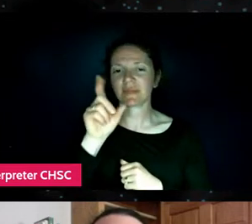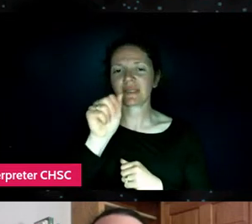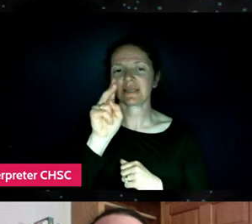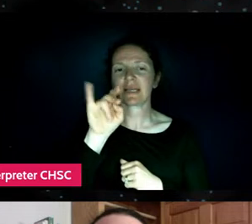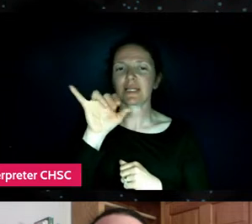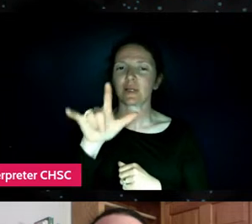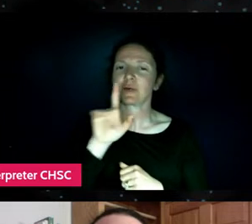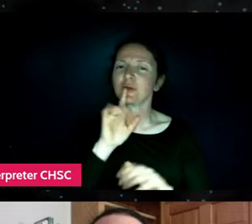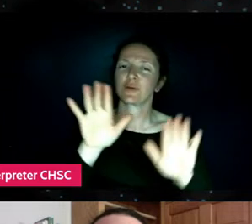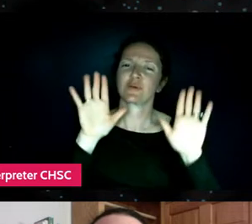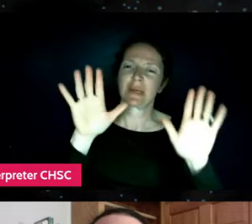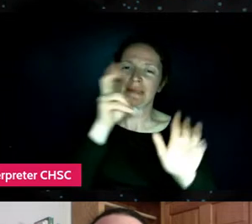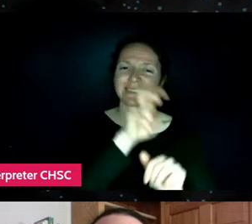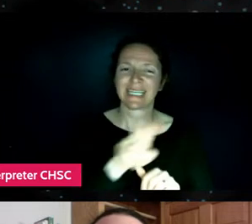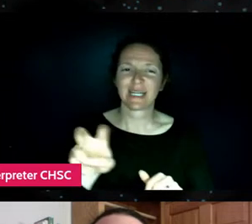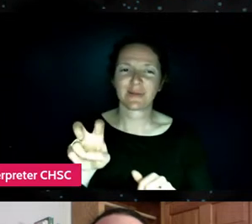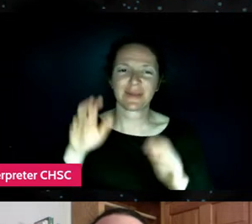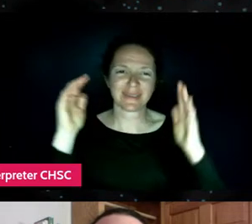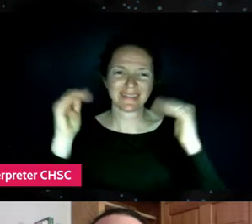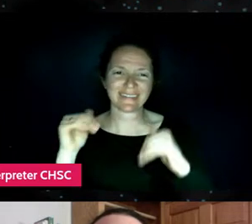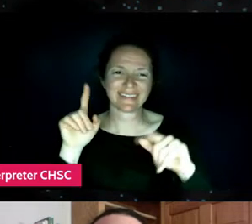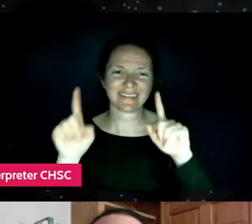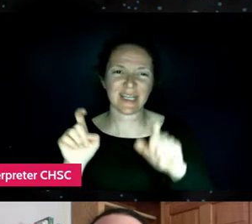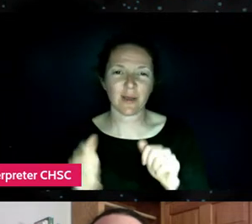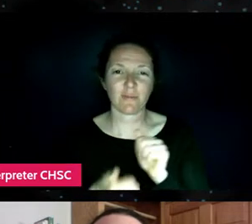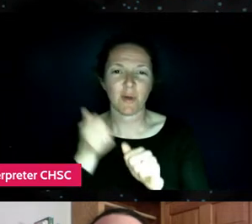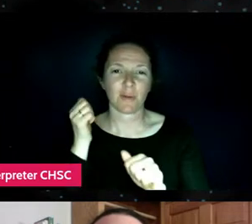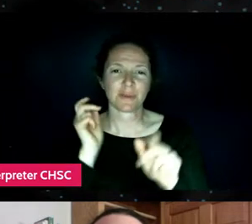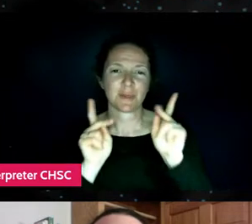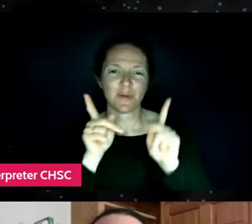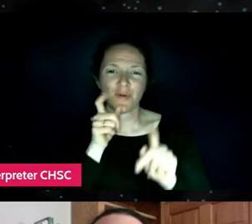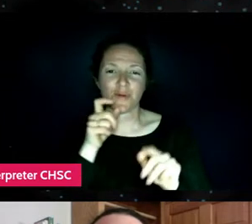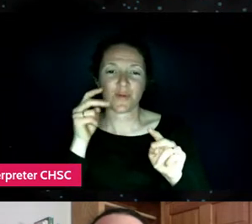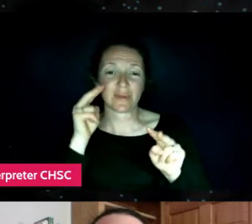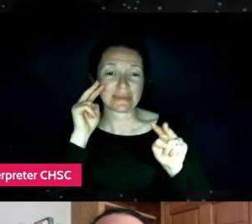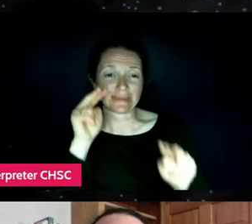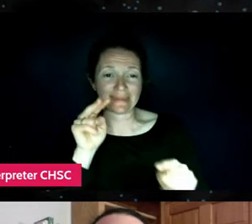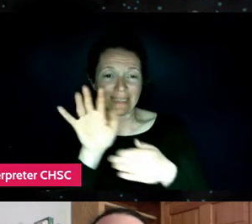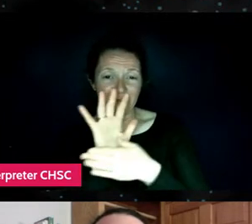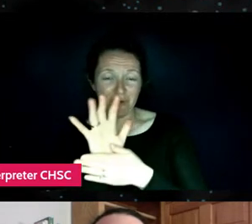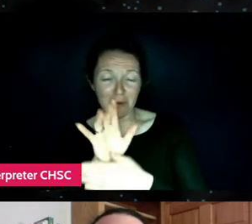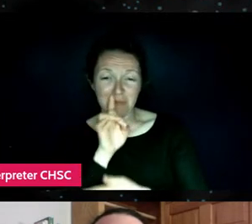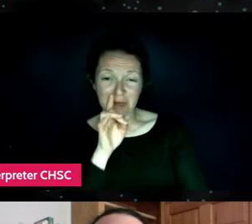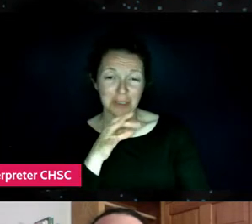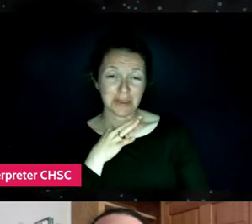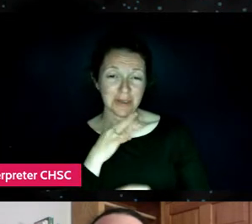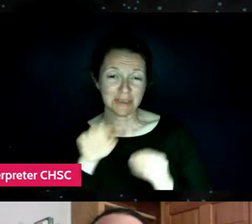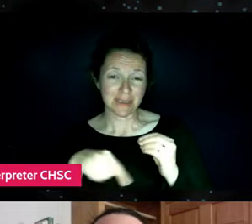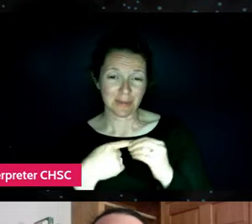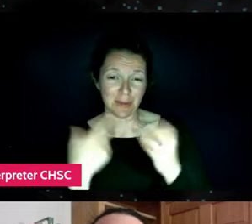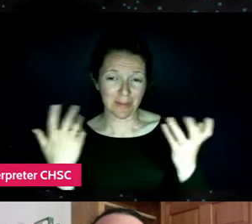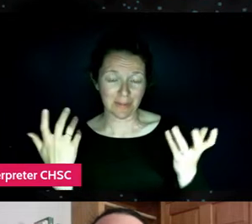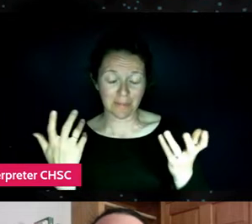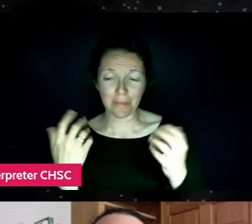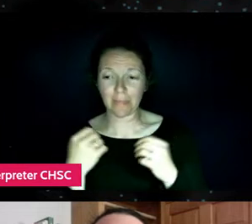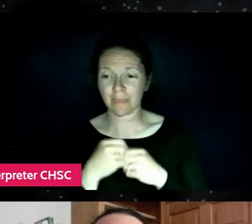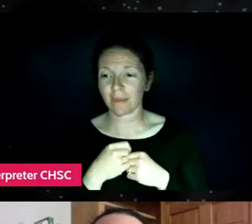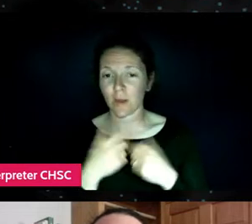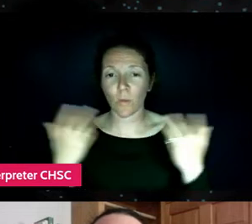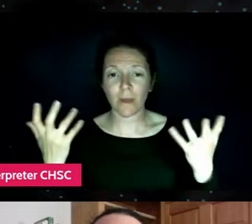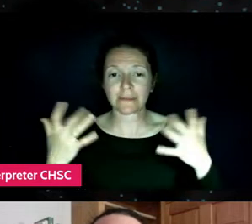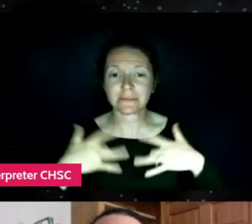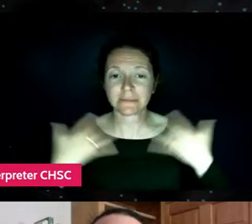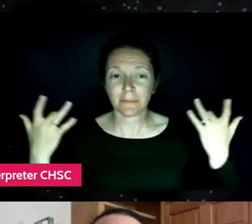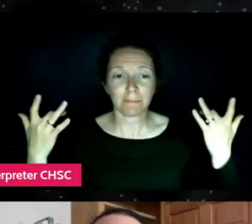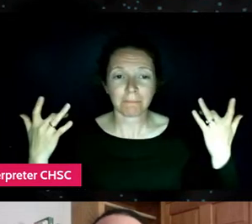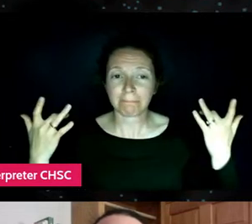into what I'm sure most viewers of the film are curious about, right? What's the update? Where do we